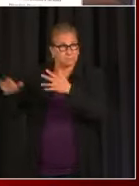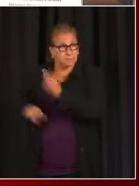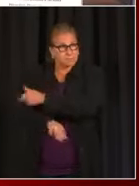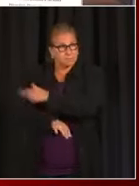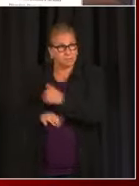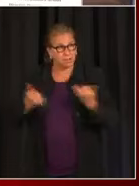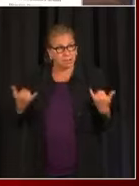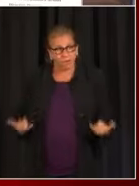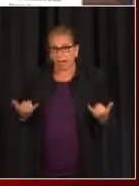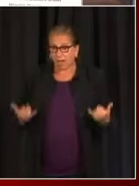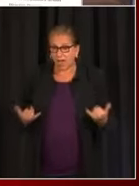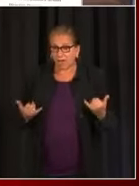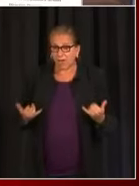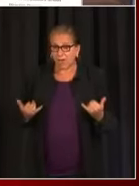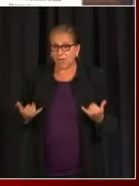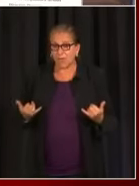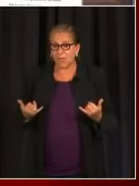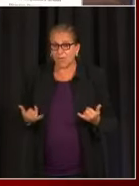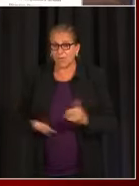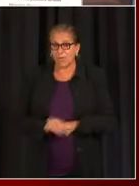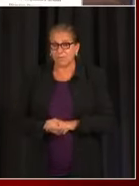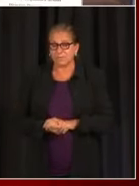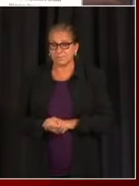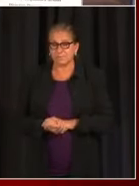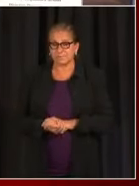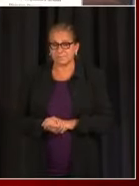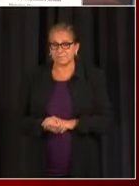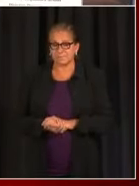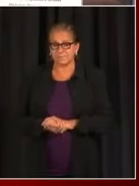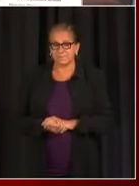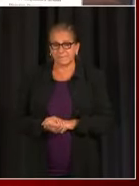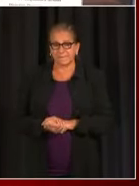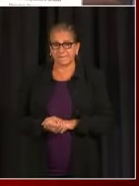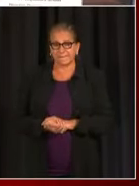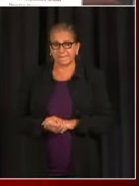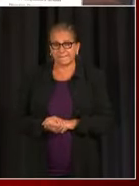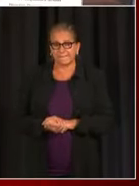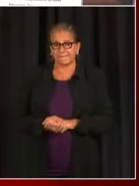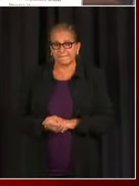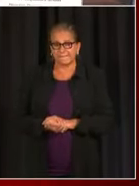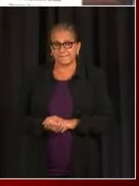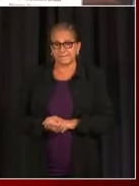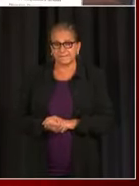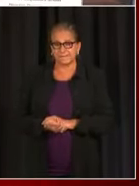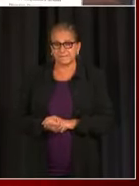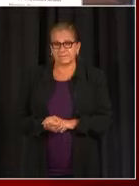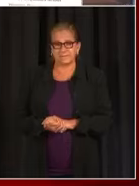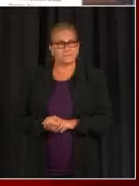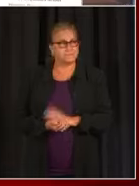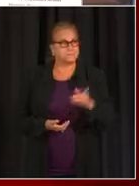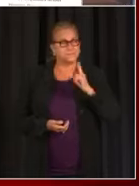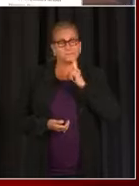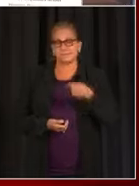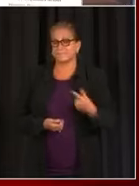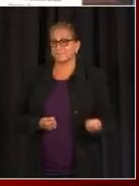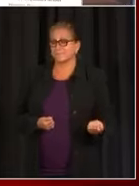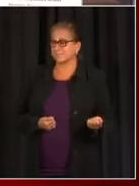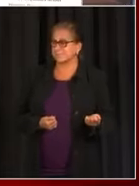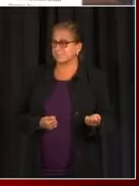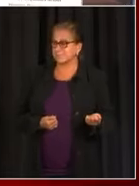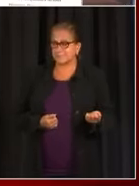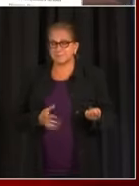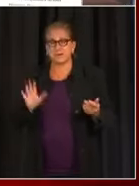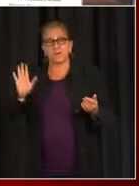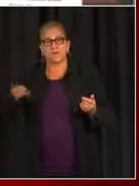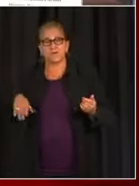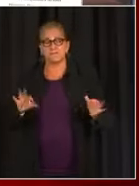COVID-19. So it is not considered to be acceptable for us to take our foot off the gas because the pandemic